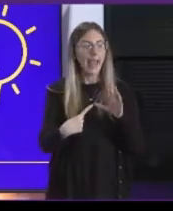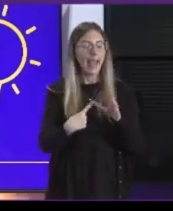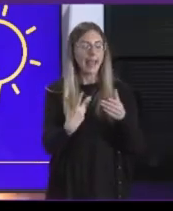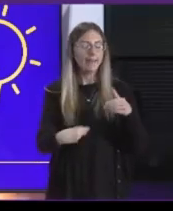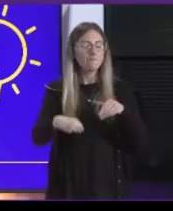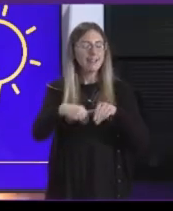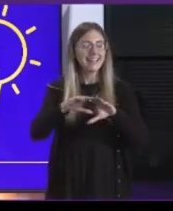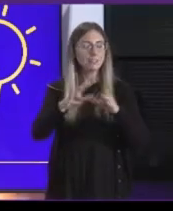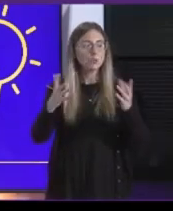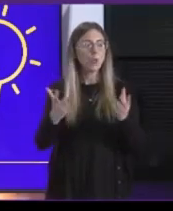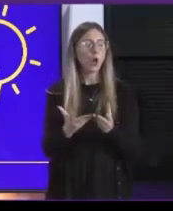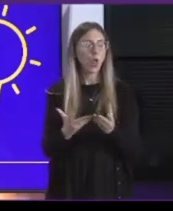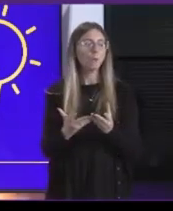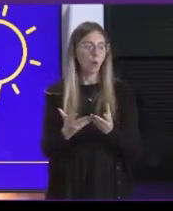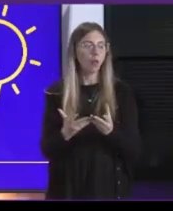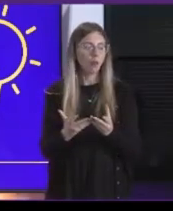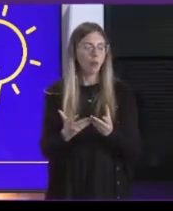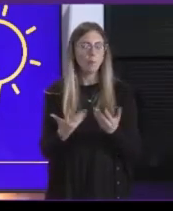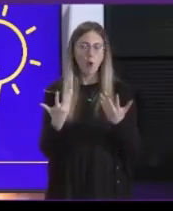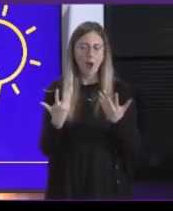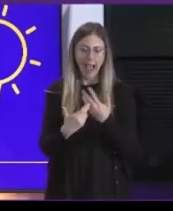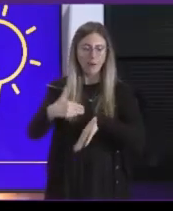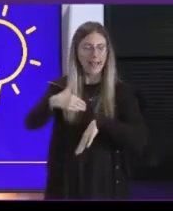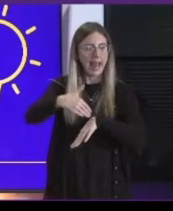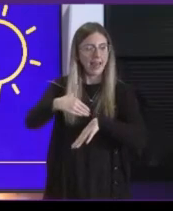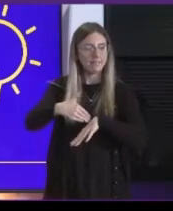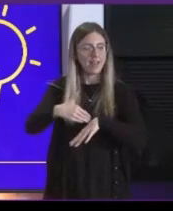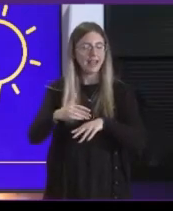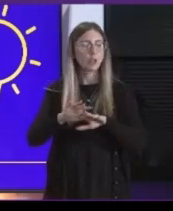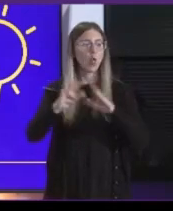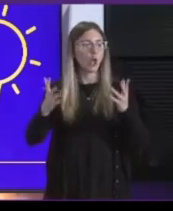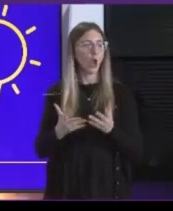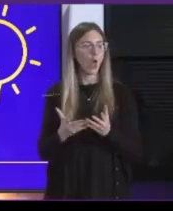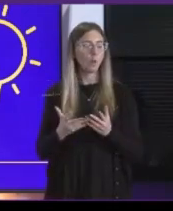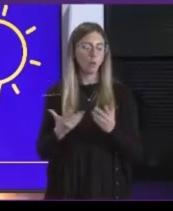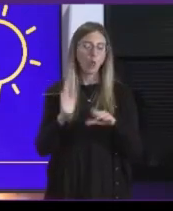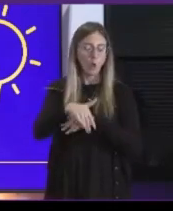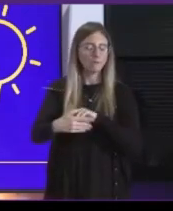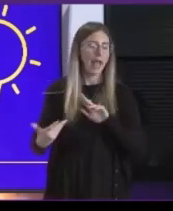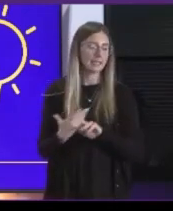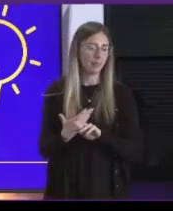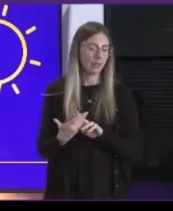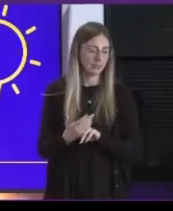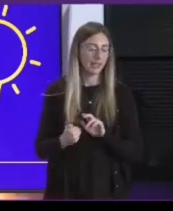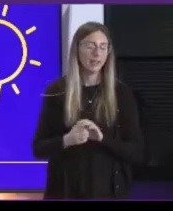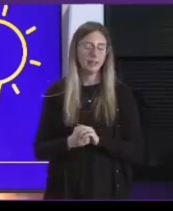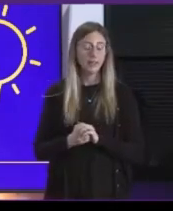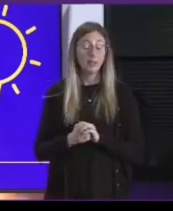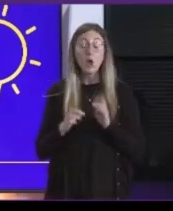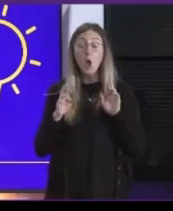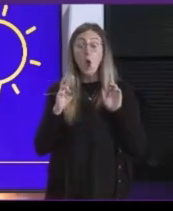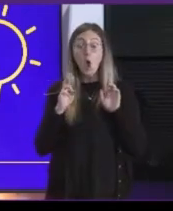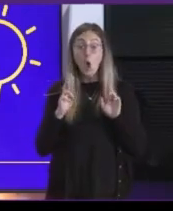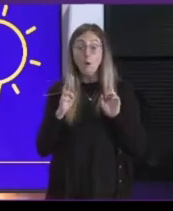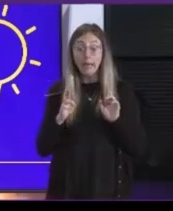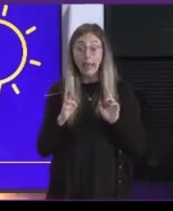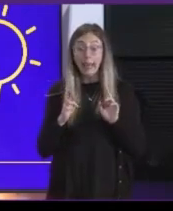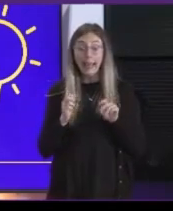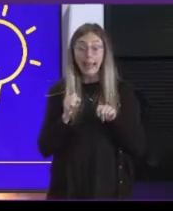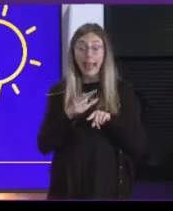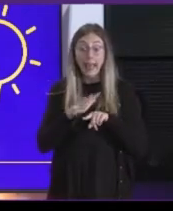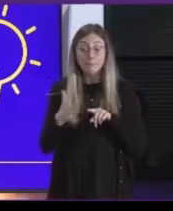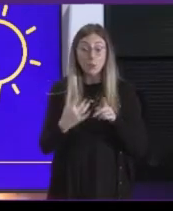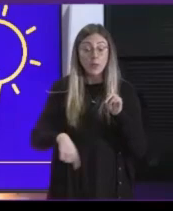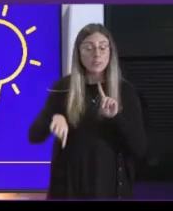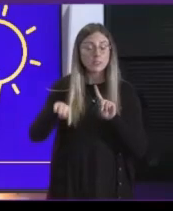global landscape now, but also the impact it's going to have on the global landscape around accessibility. And hopefully some of the positive things it's going to do in terms of